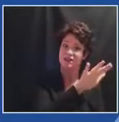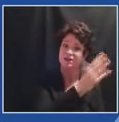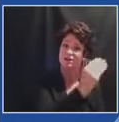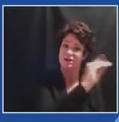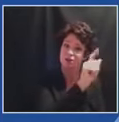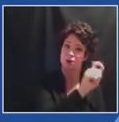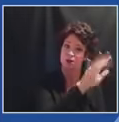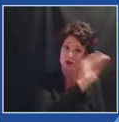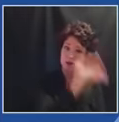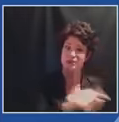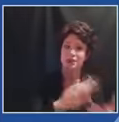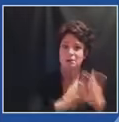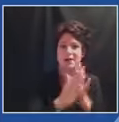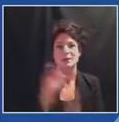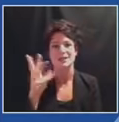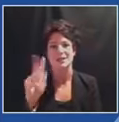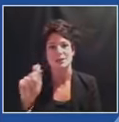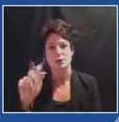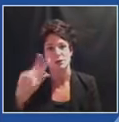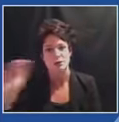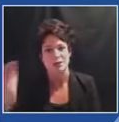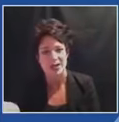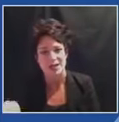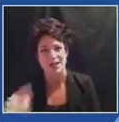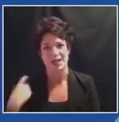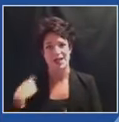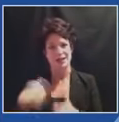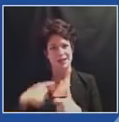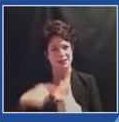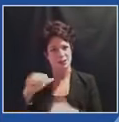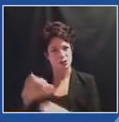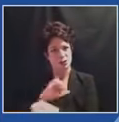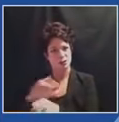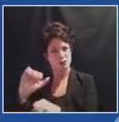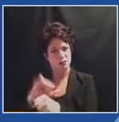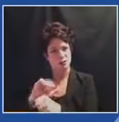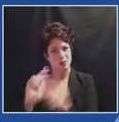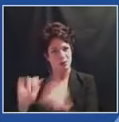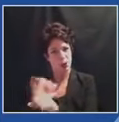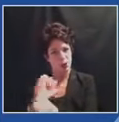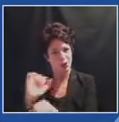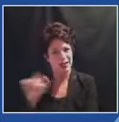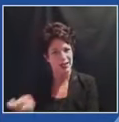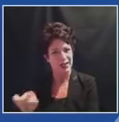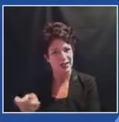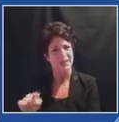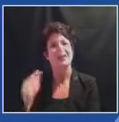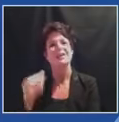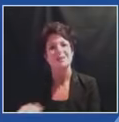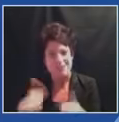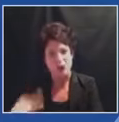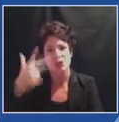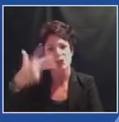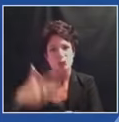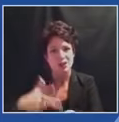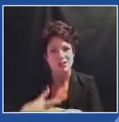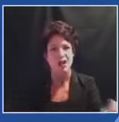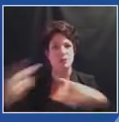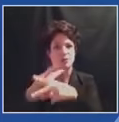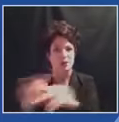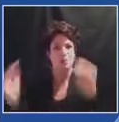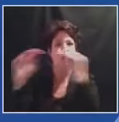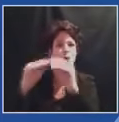June. He touted the numbers for Latino unemployment, but those numbers are still more than three times higher than they were